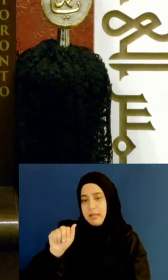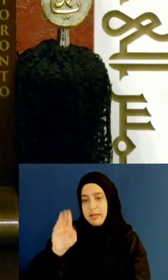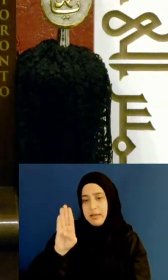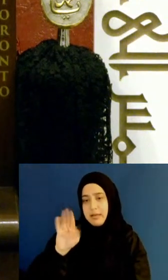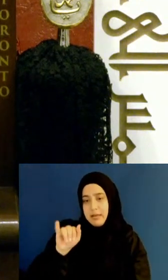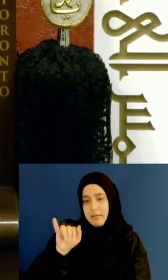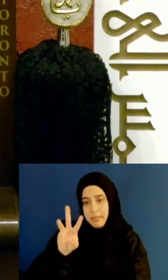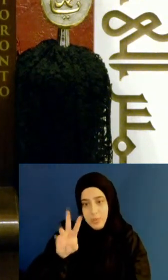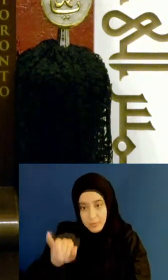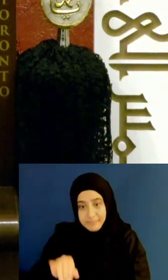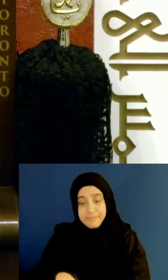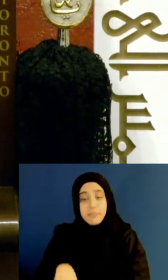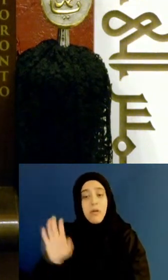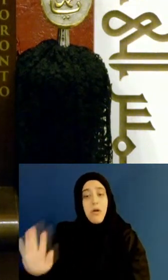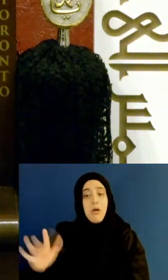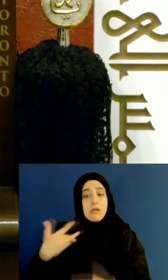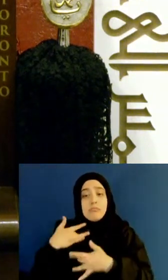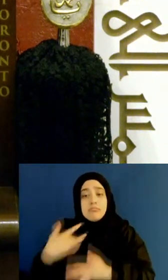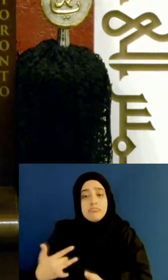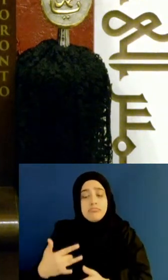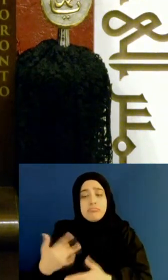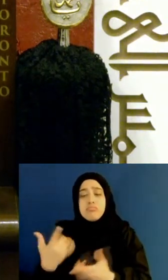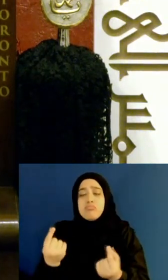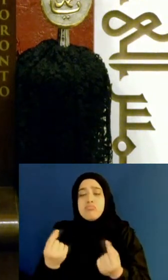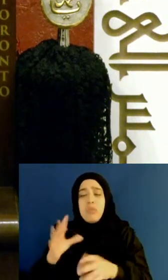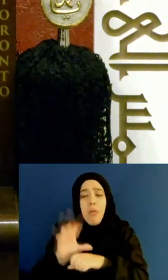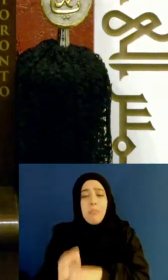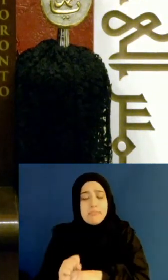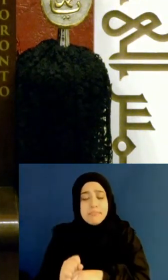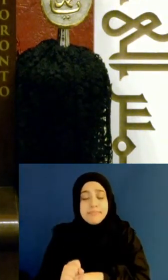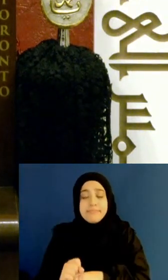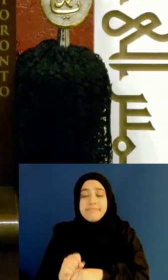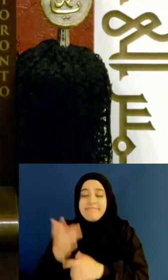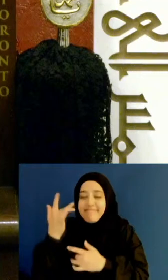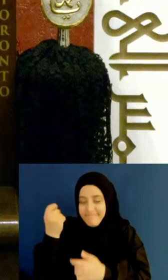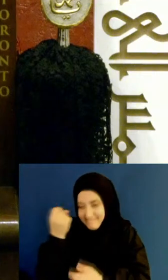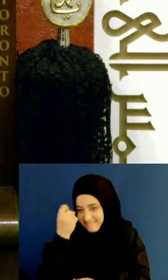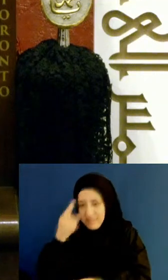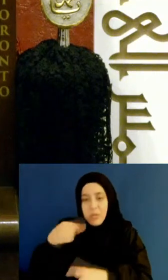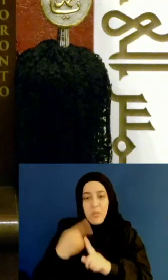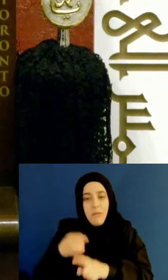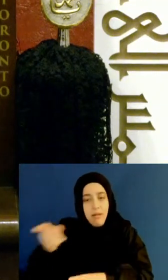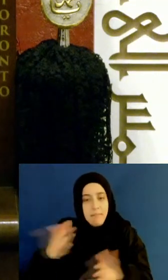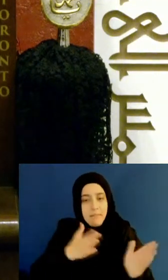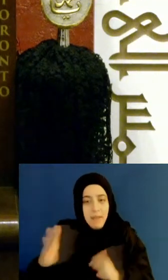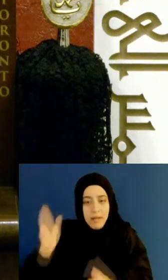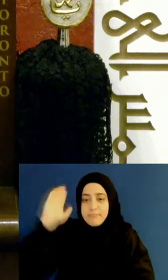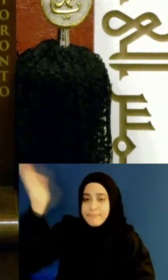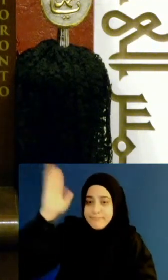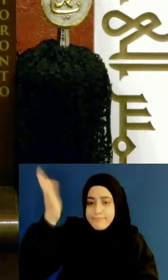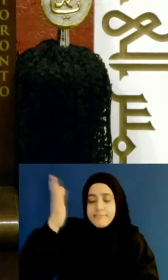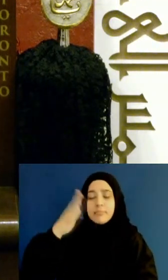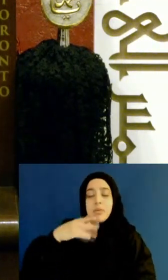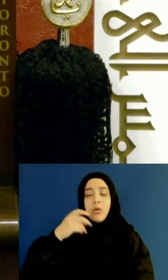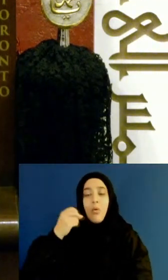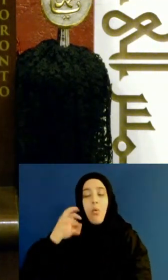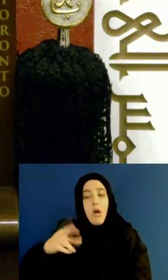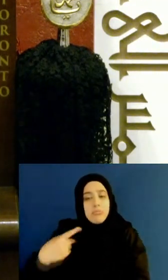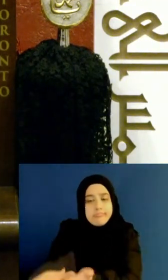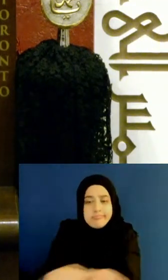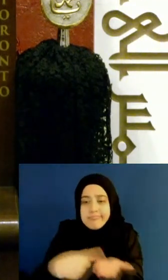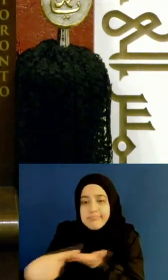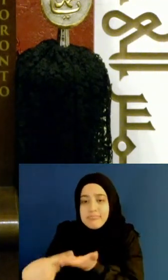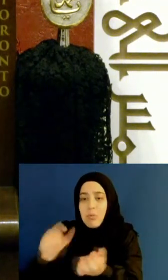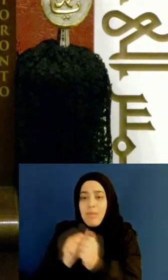or whenever Rasulullah would have discussions with his companions, Rasulullah would sit down on